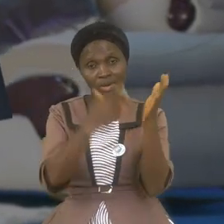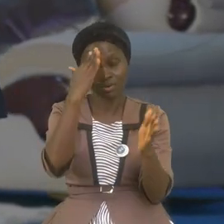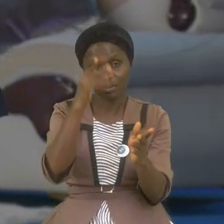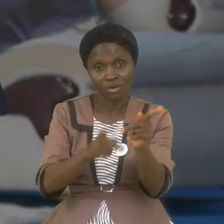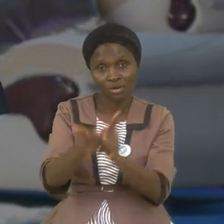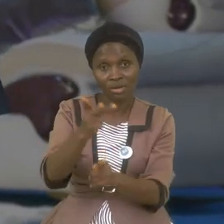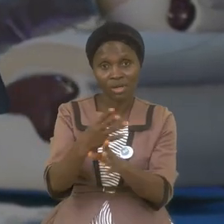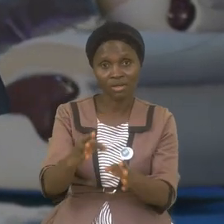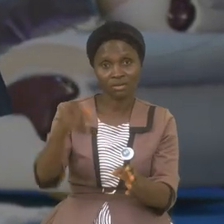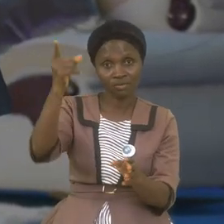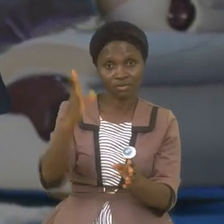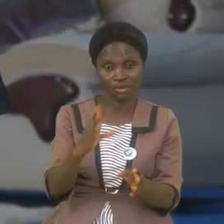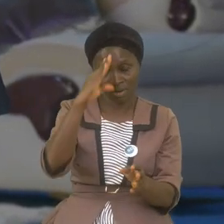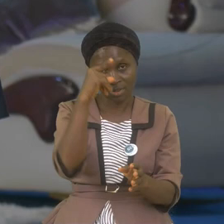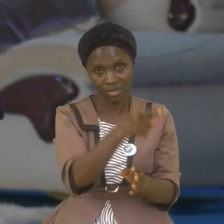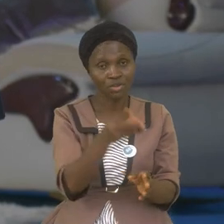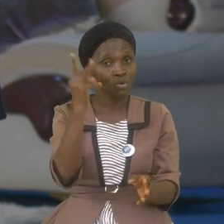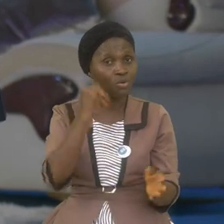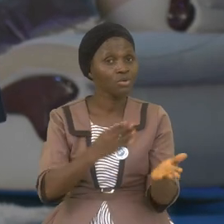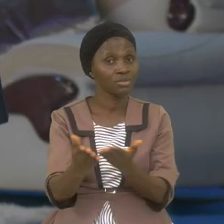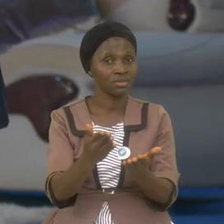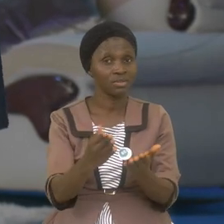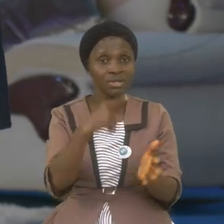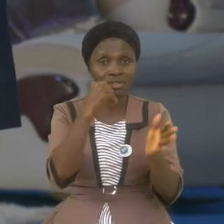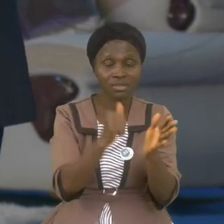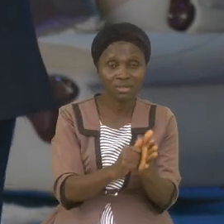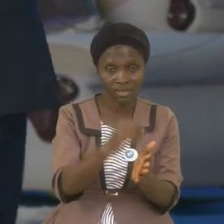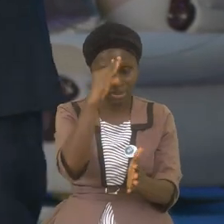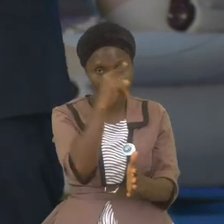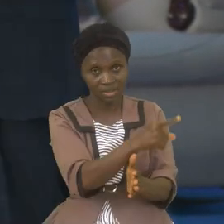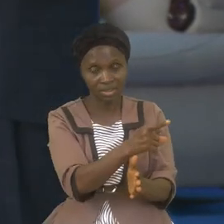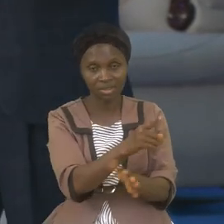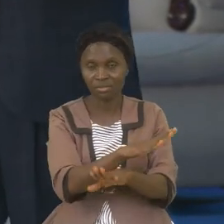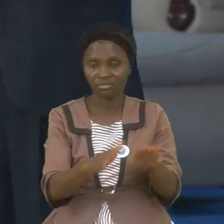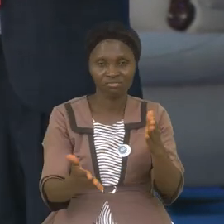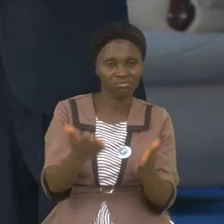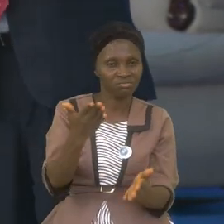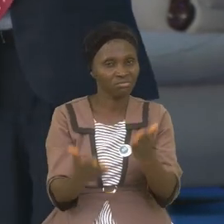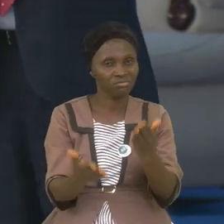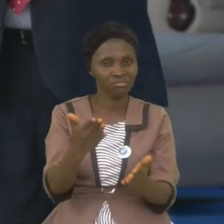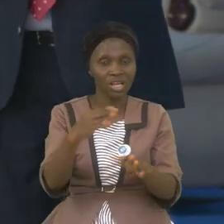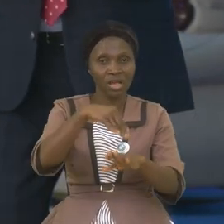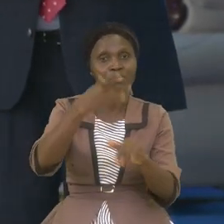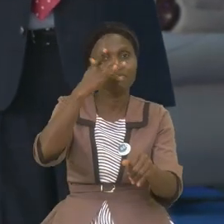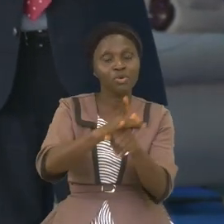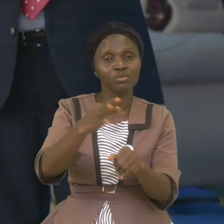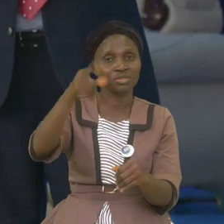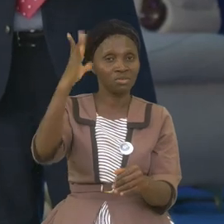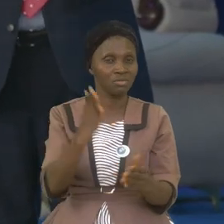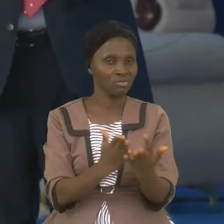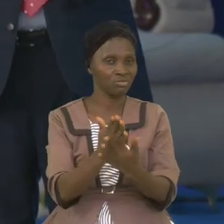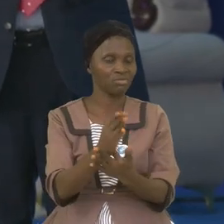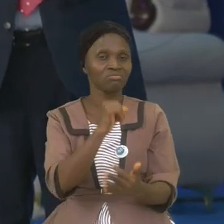he says, he staggered not at the promise of God through unbelief, but was strong in